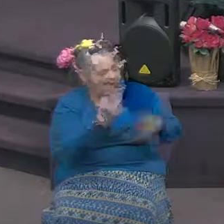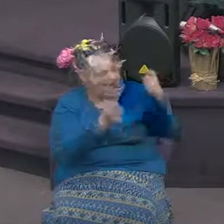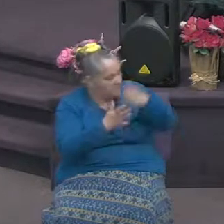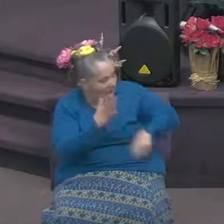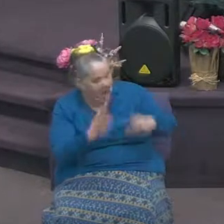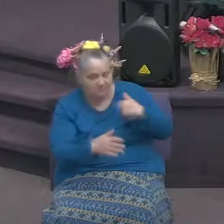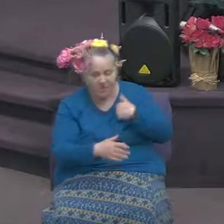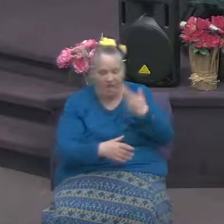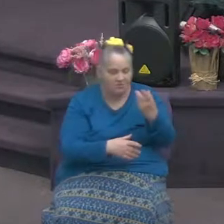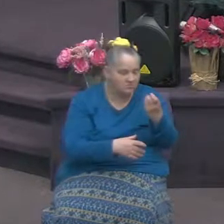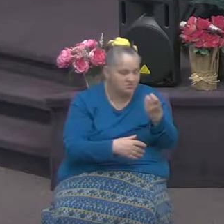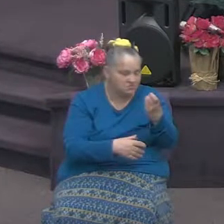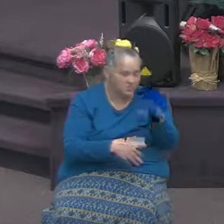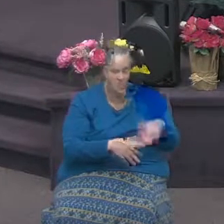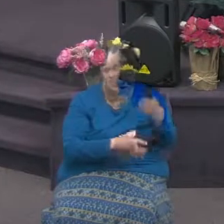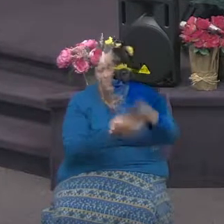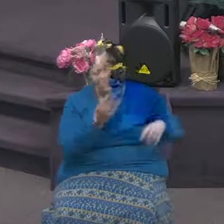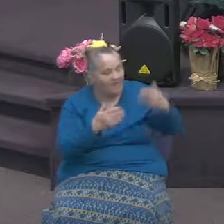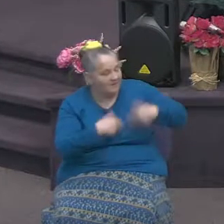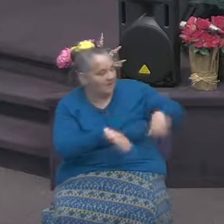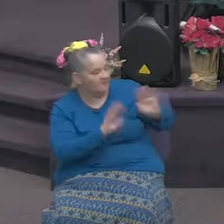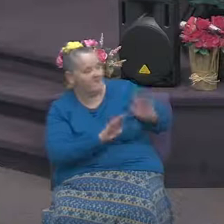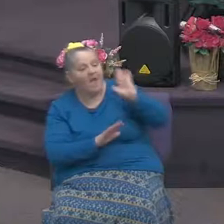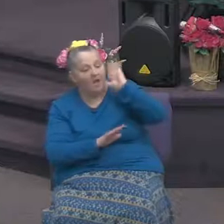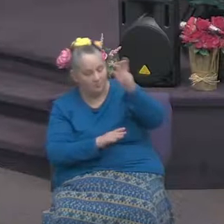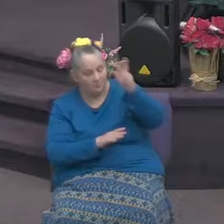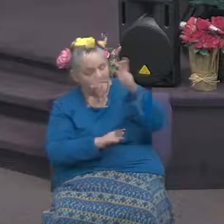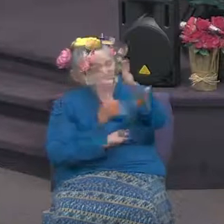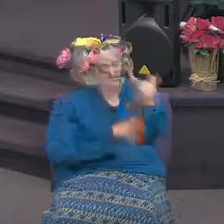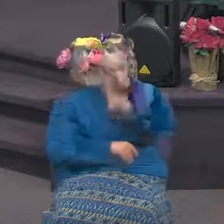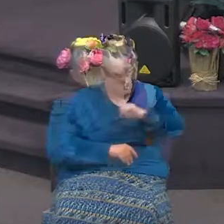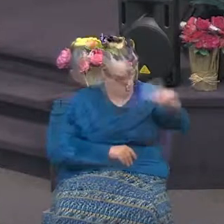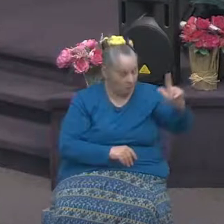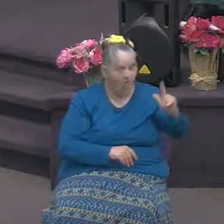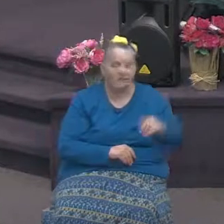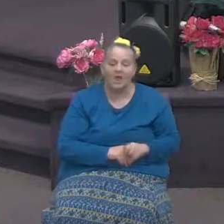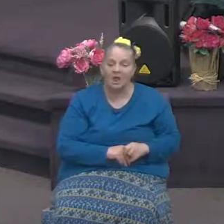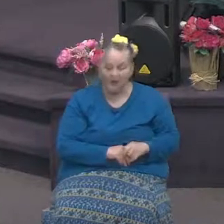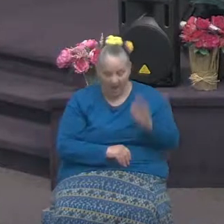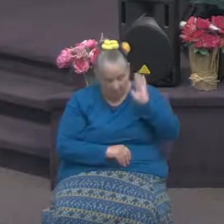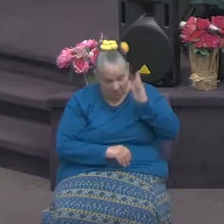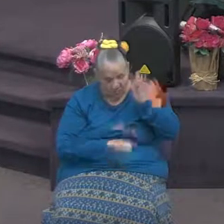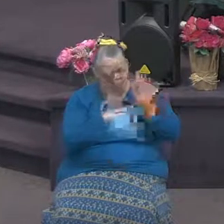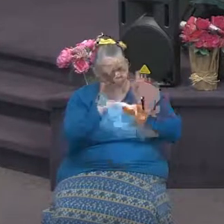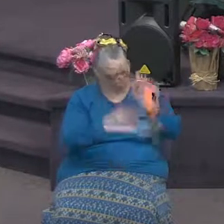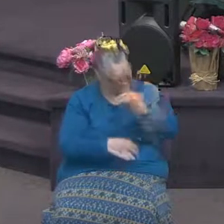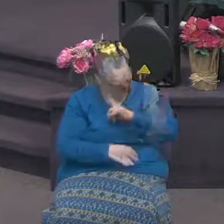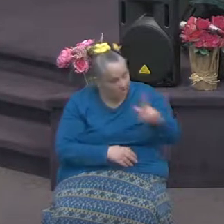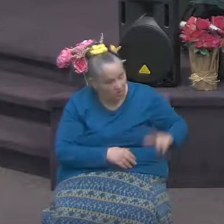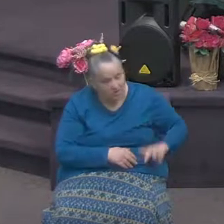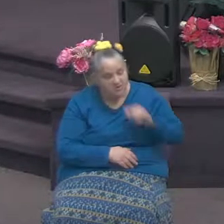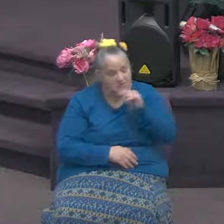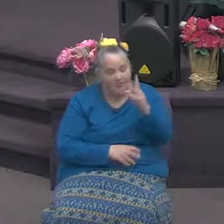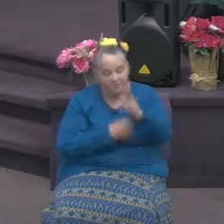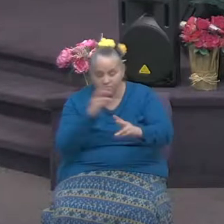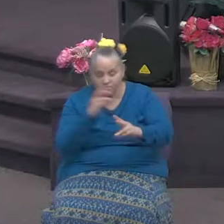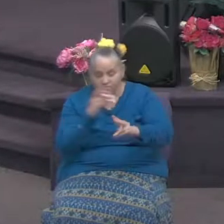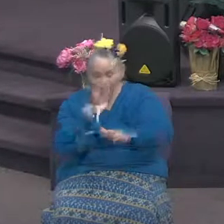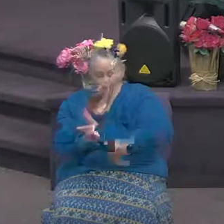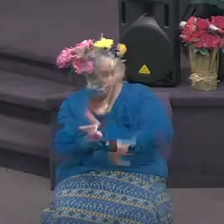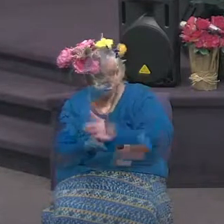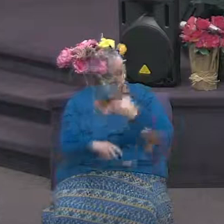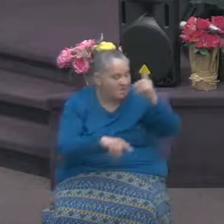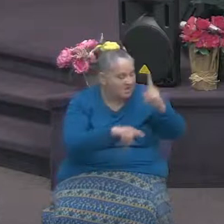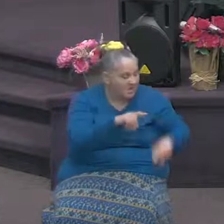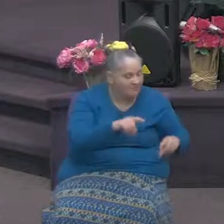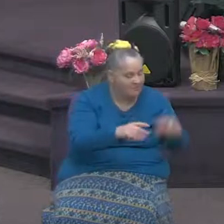me. I don't care what I have to give up. I'm going to serve the Lord. I'm going to serve the Lord and not serve the world. You